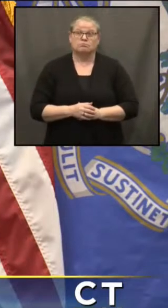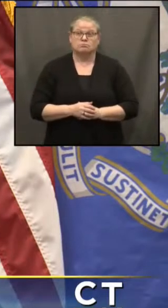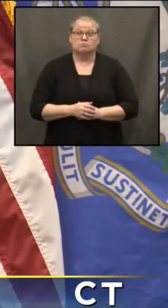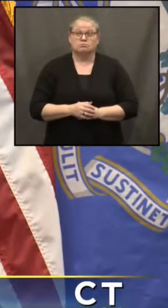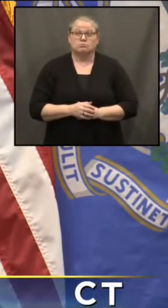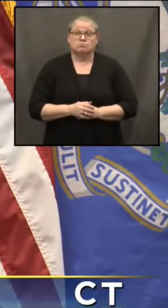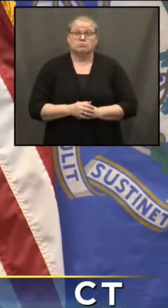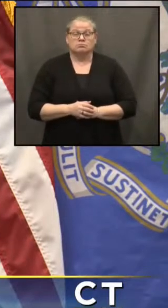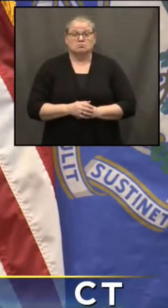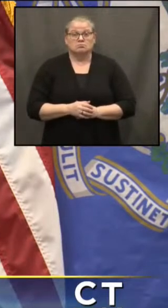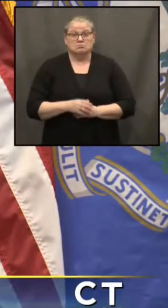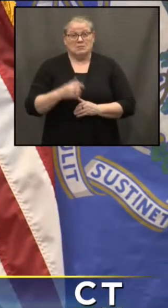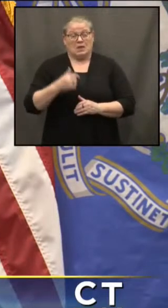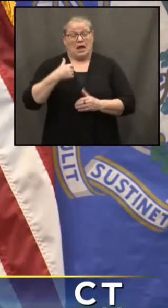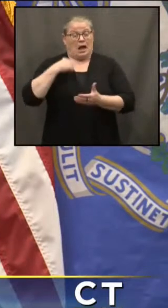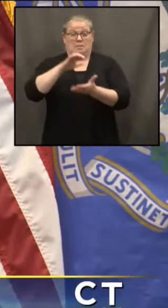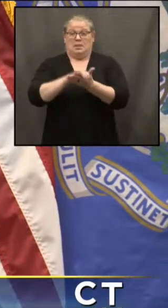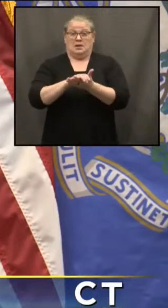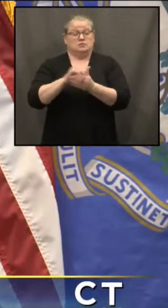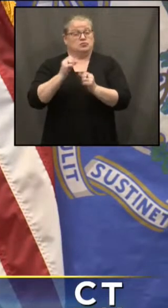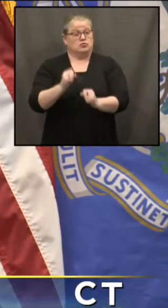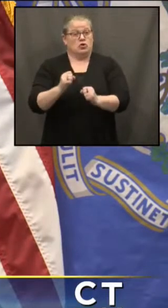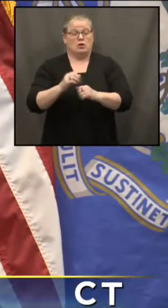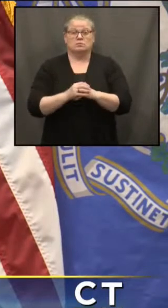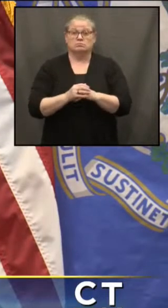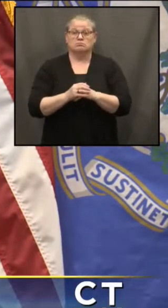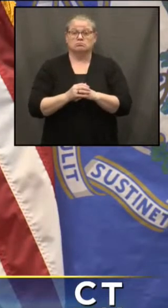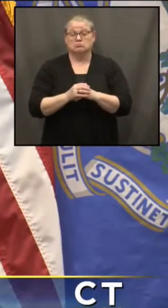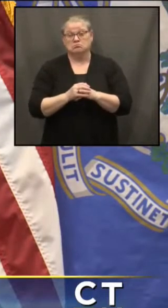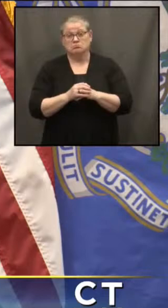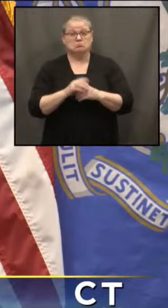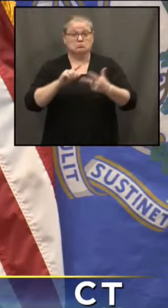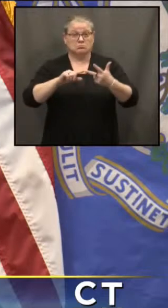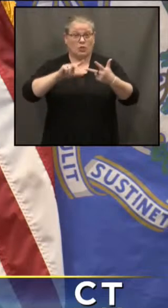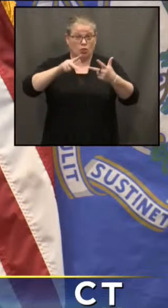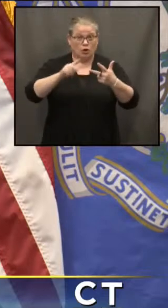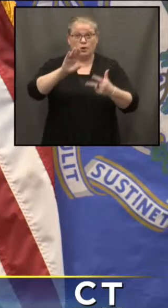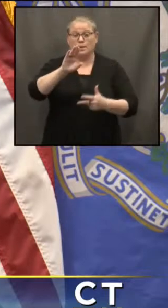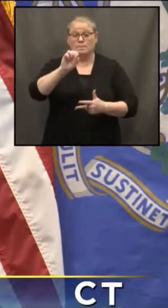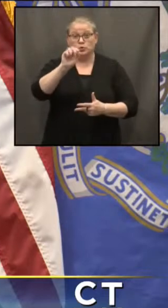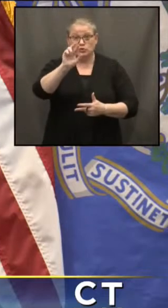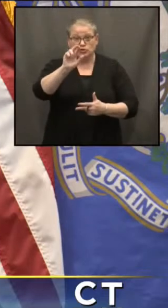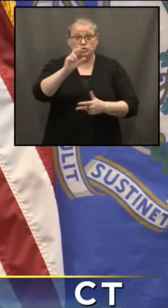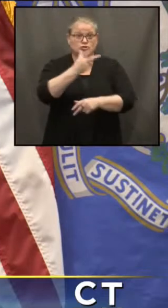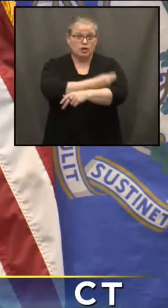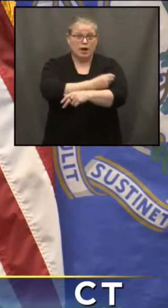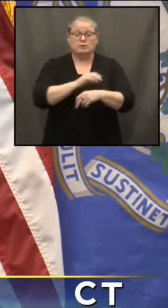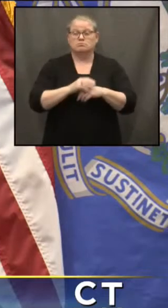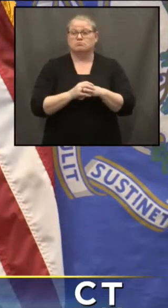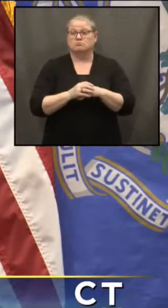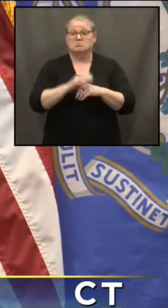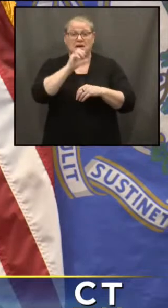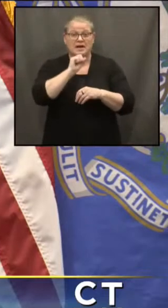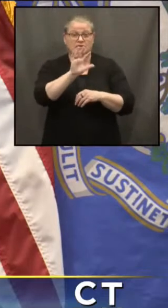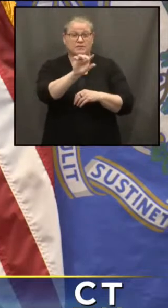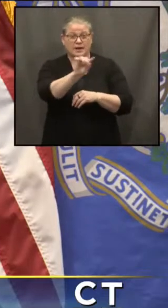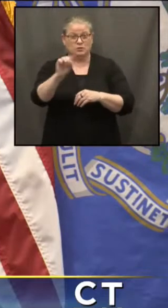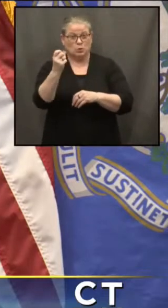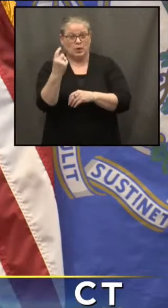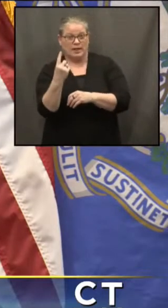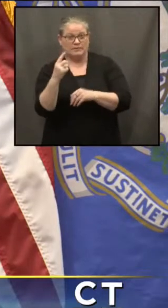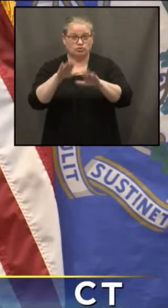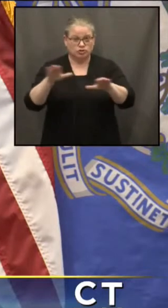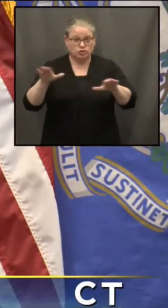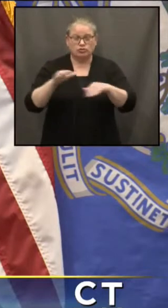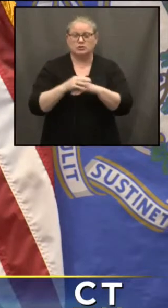given the boosters, given the 5 to 11, given some of the therapies and the same-day testing, we're going to have